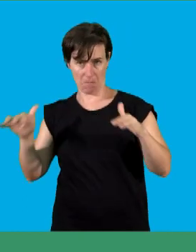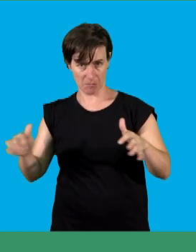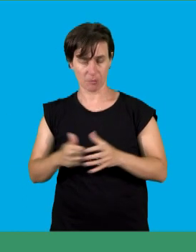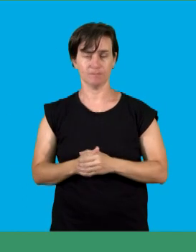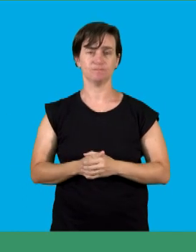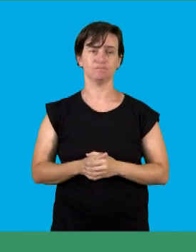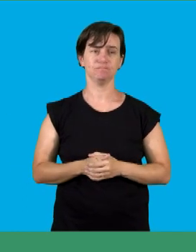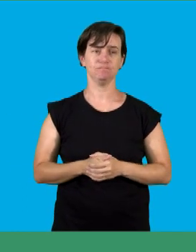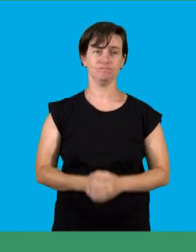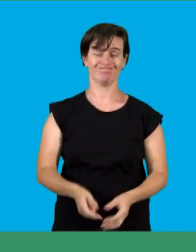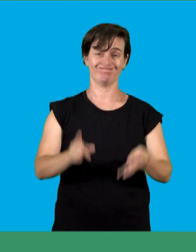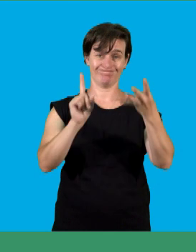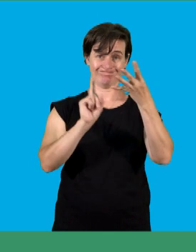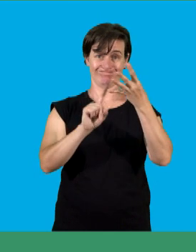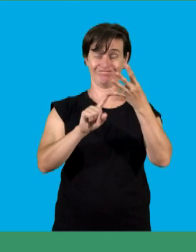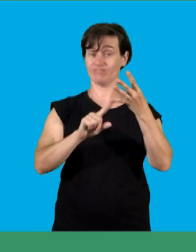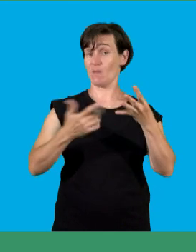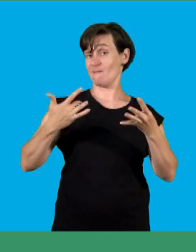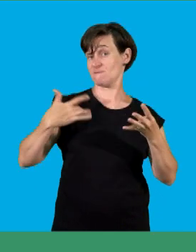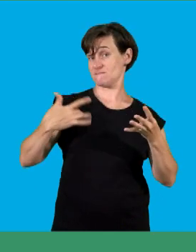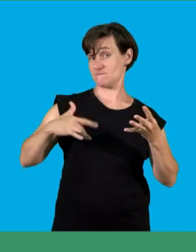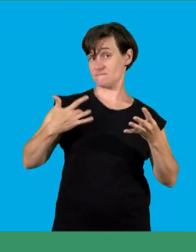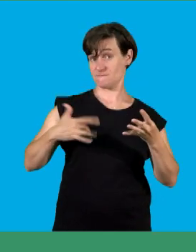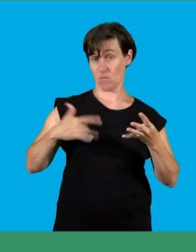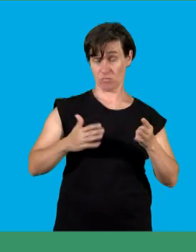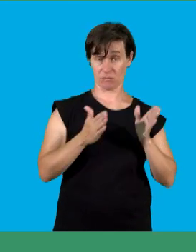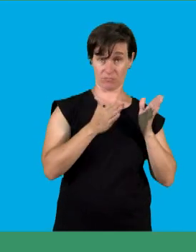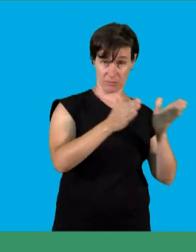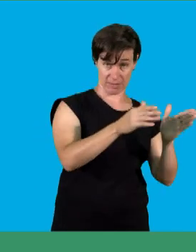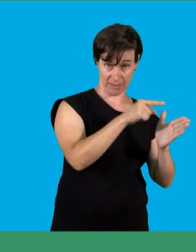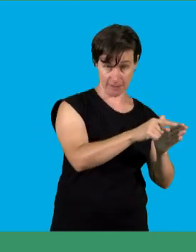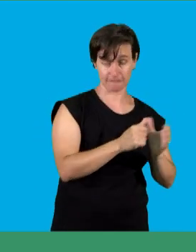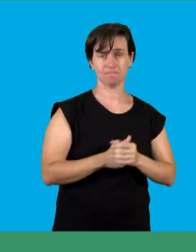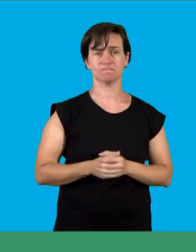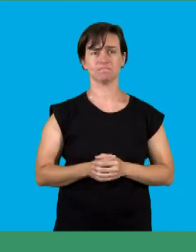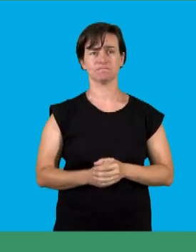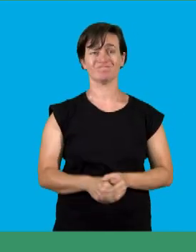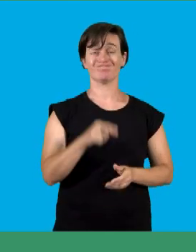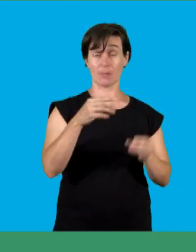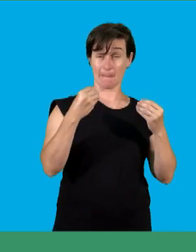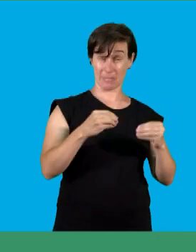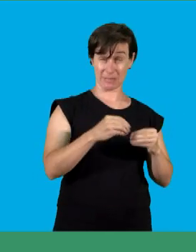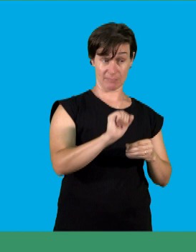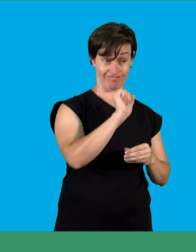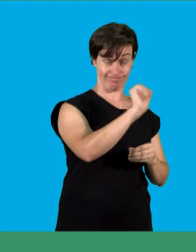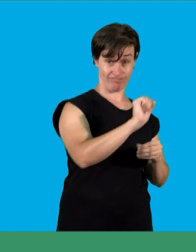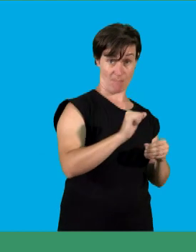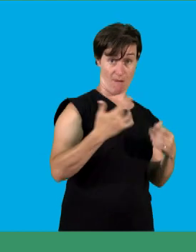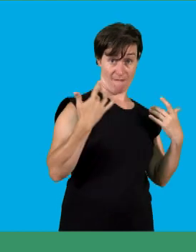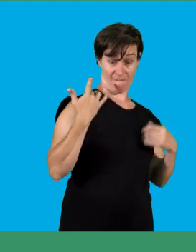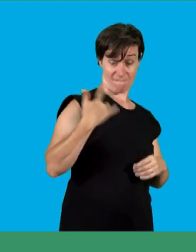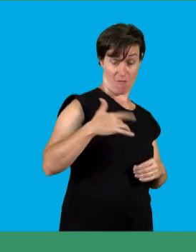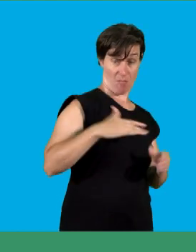consumers. We further came across the term that is formal sector. Businesses in the formal